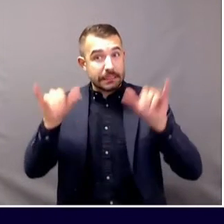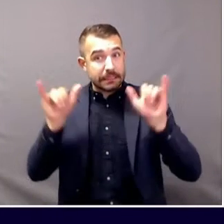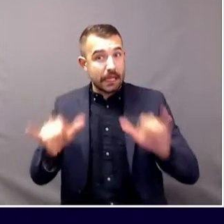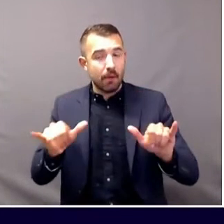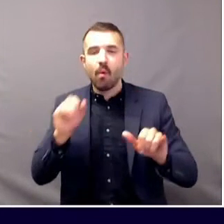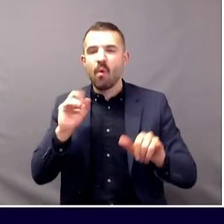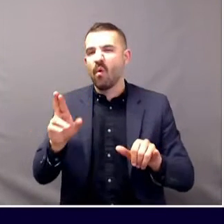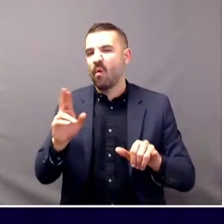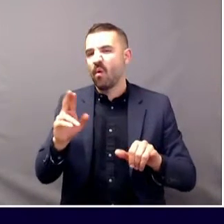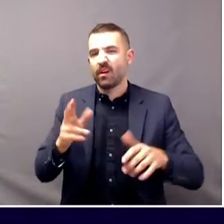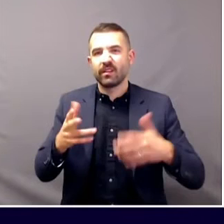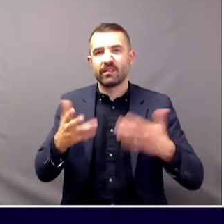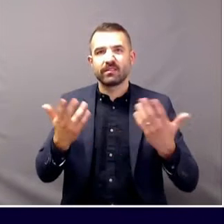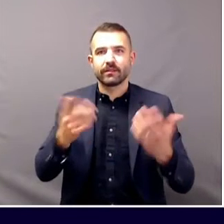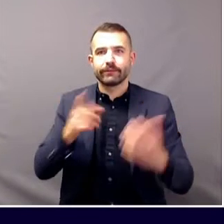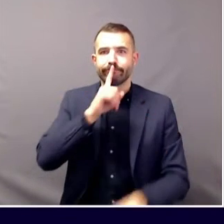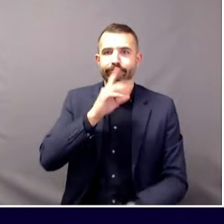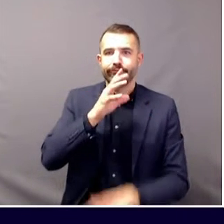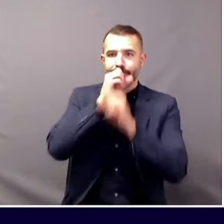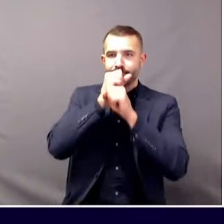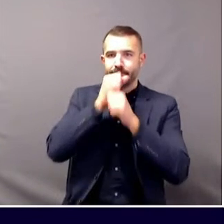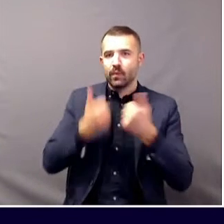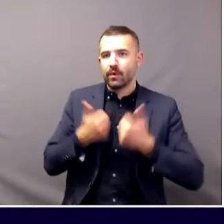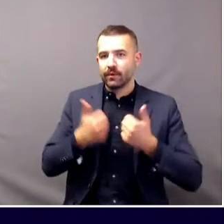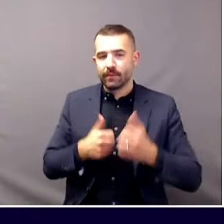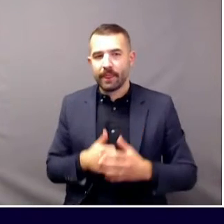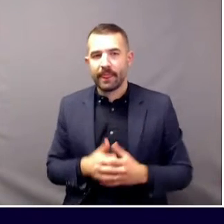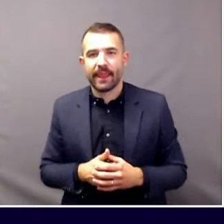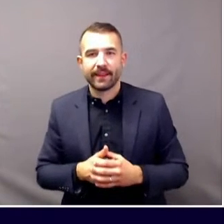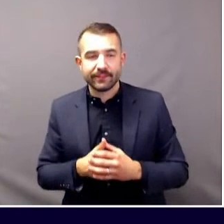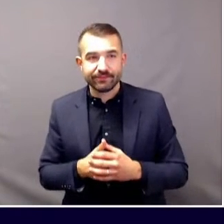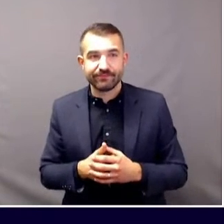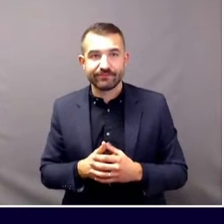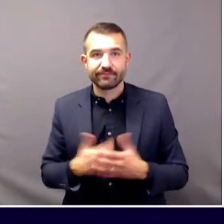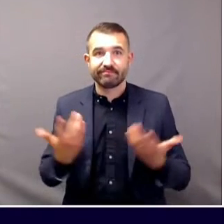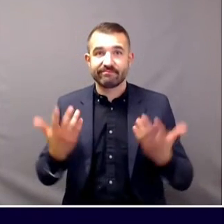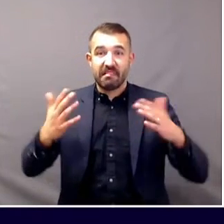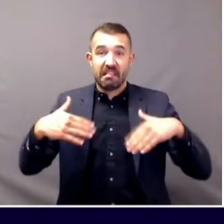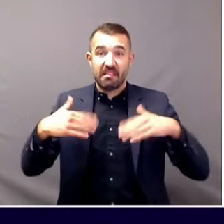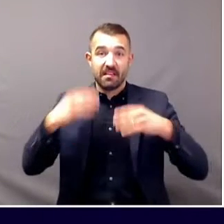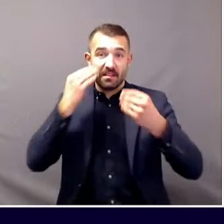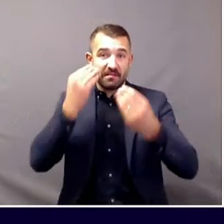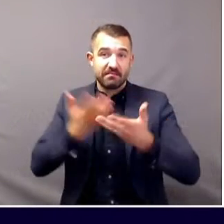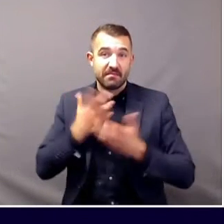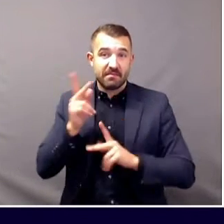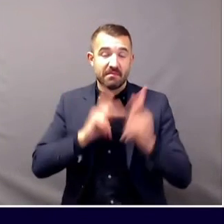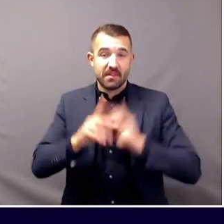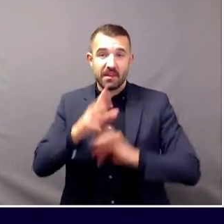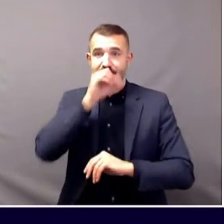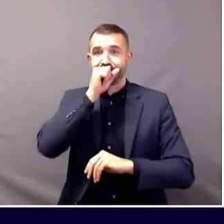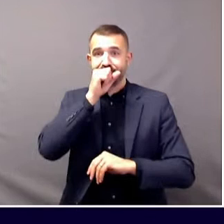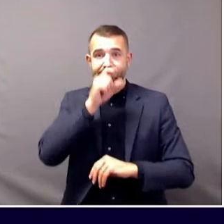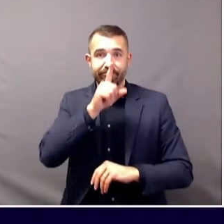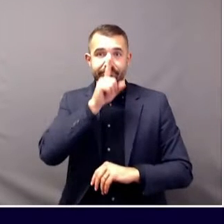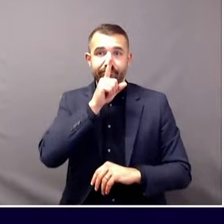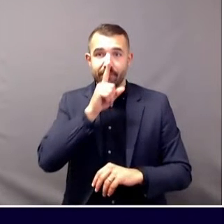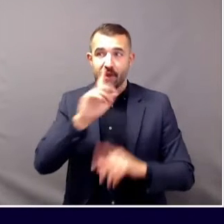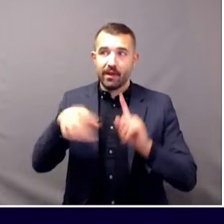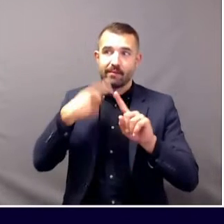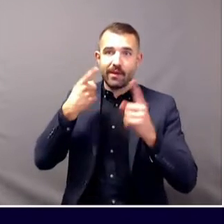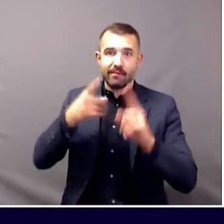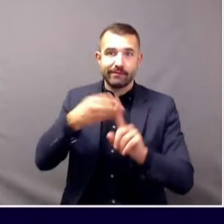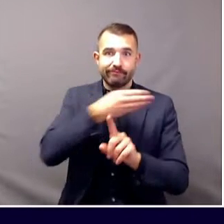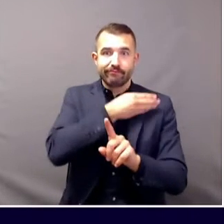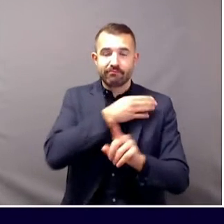I haven't heard that directly. Okay. Let me state that at the outset, Eric. I have not heard that directly. I have heard similar concerns